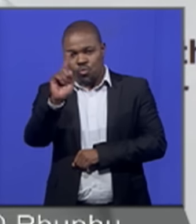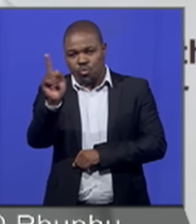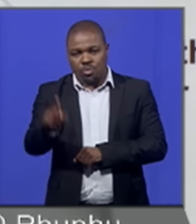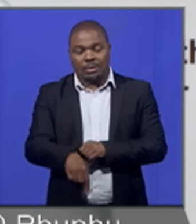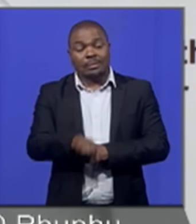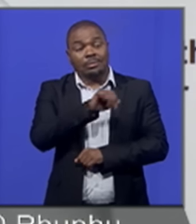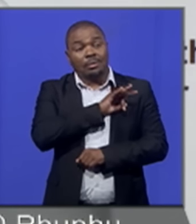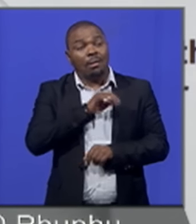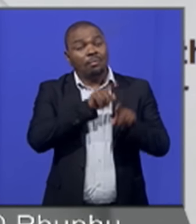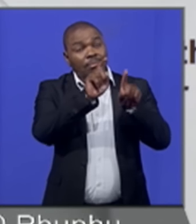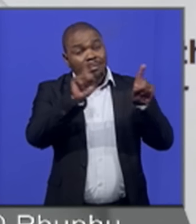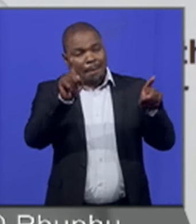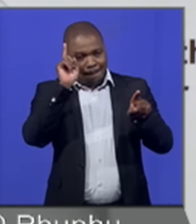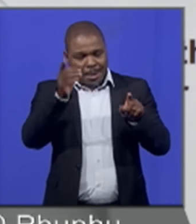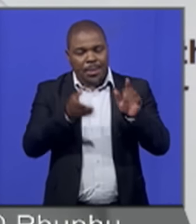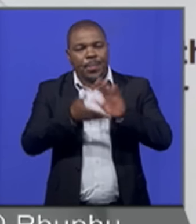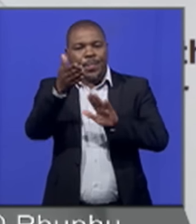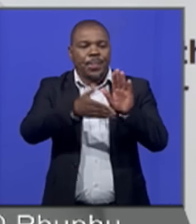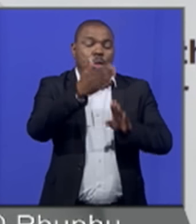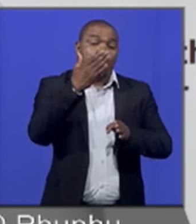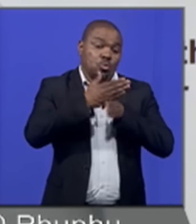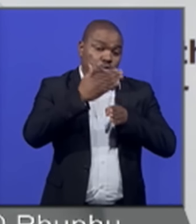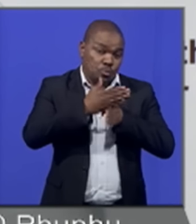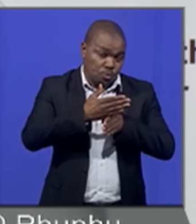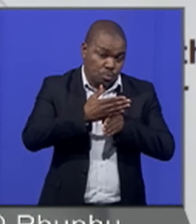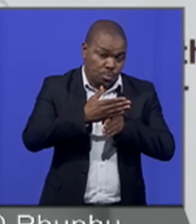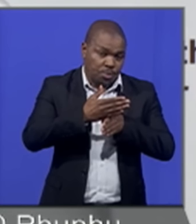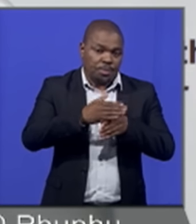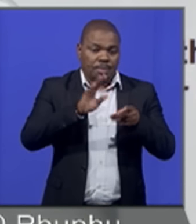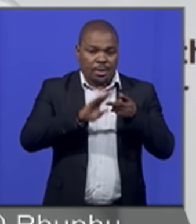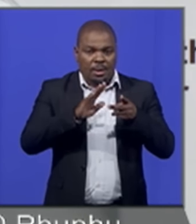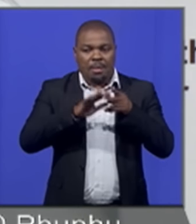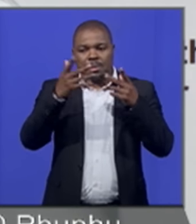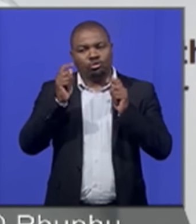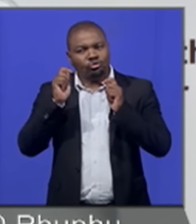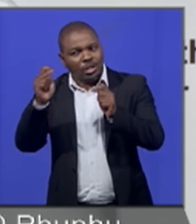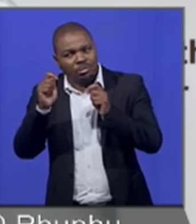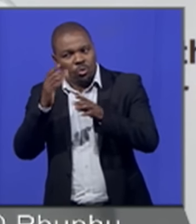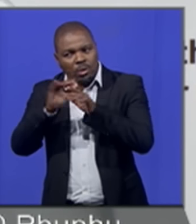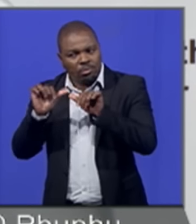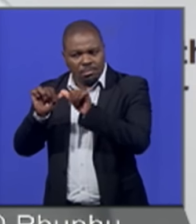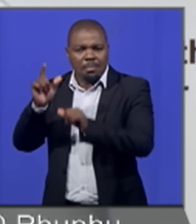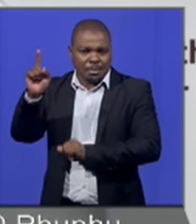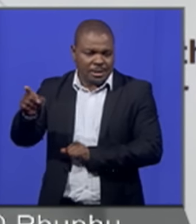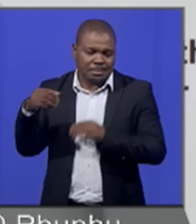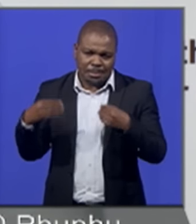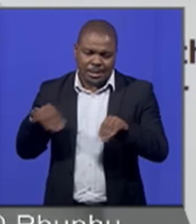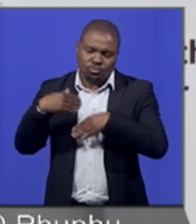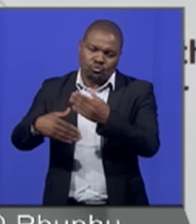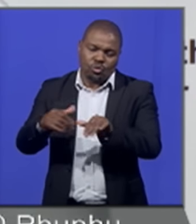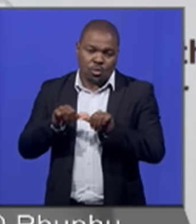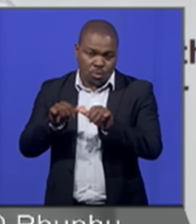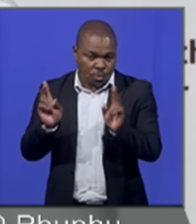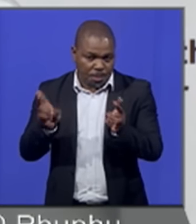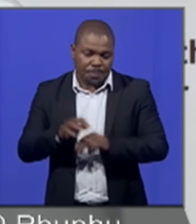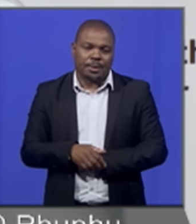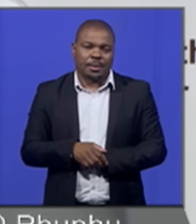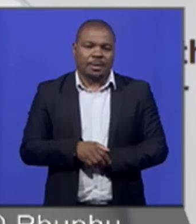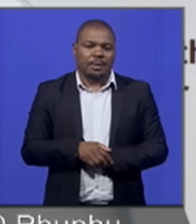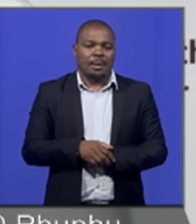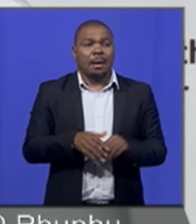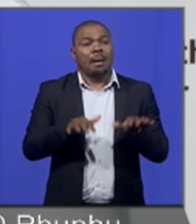are expected to be in work, attending. Those who are transporting are expected to continue with their businesses, and everybody